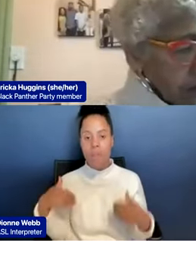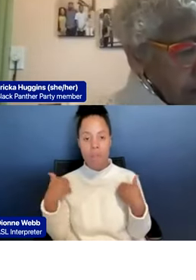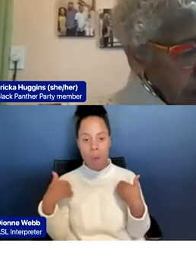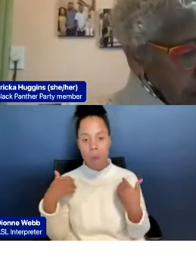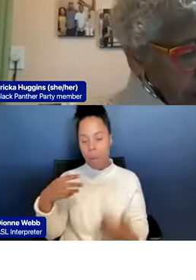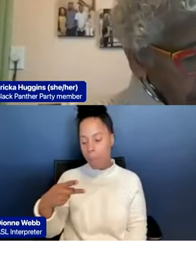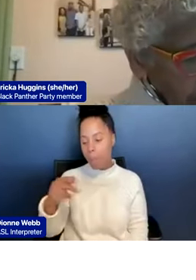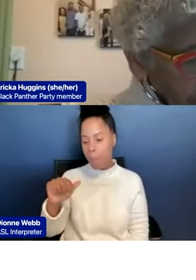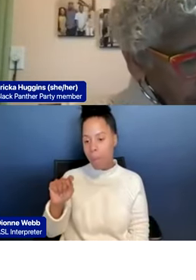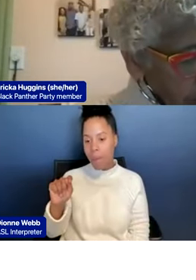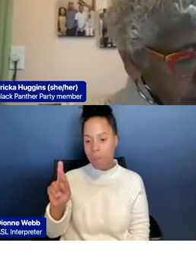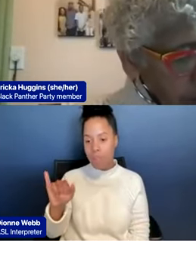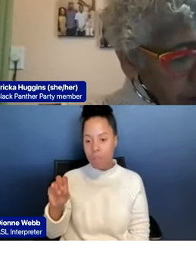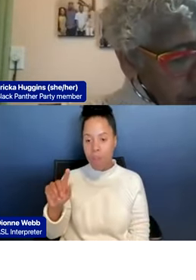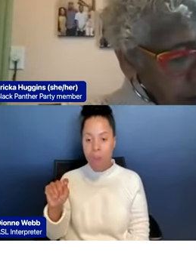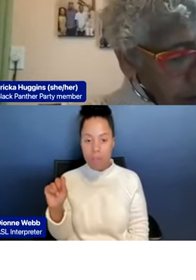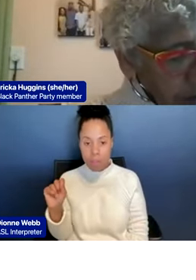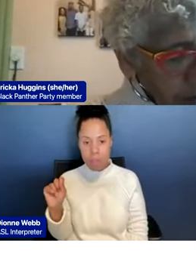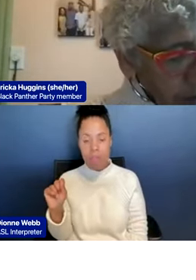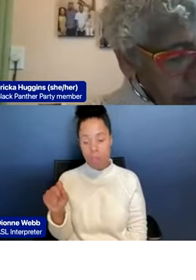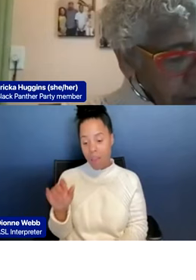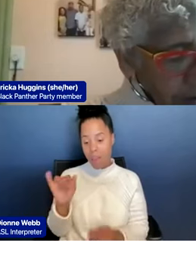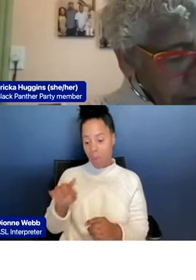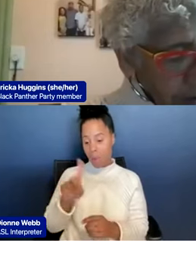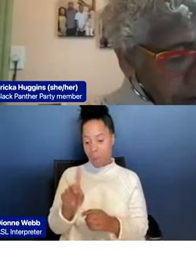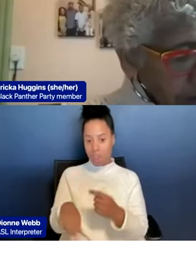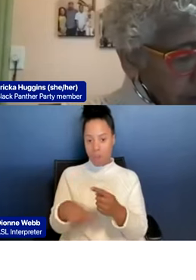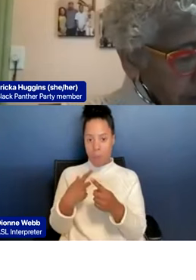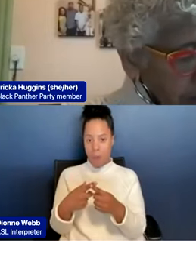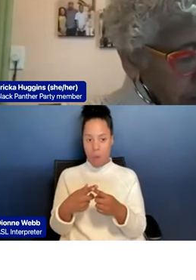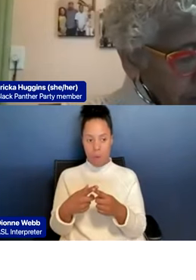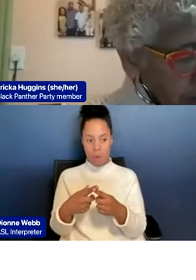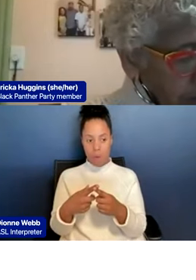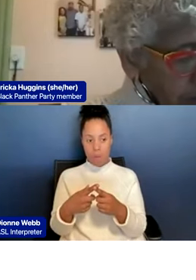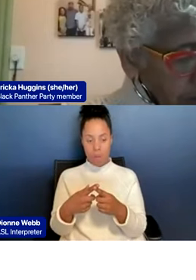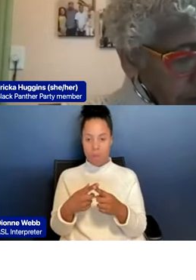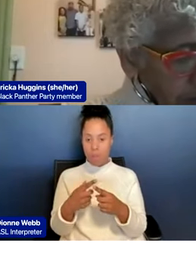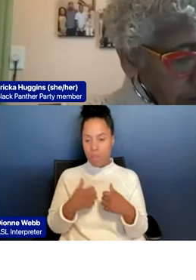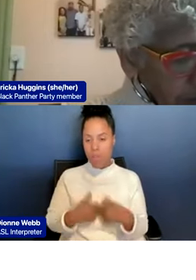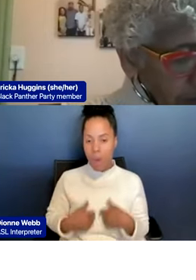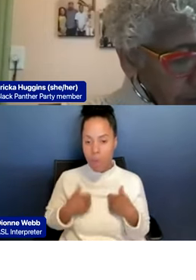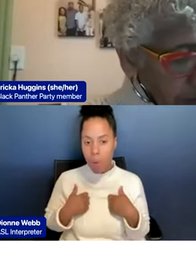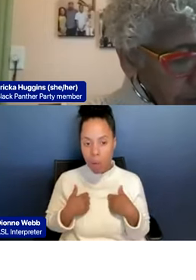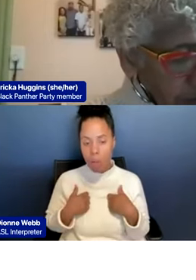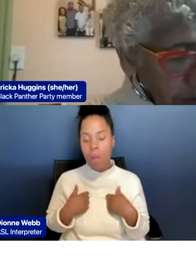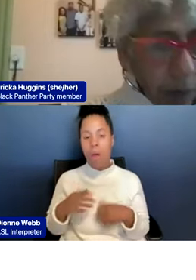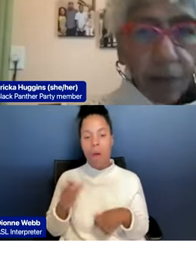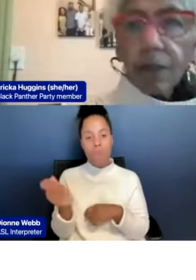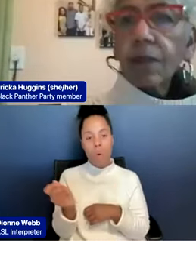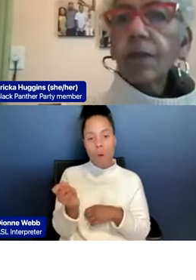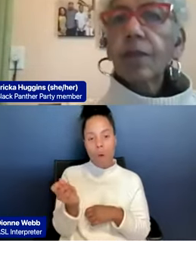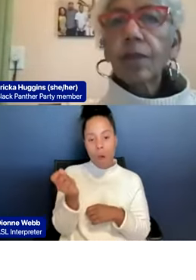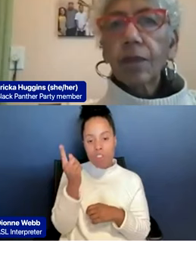There was a tremendous understanding that these questions around survival, of organizing in the face of what Ruthie Gilmore